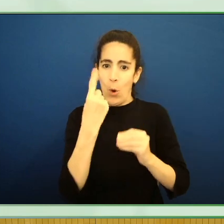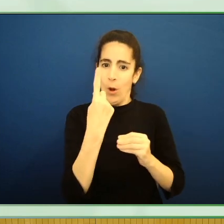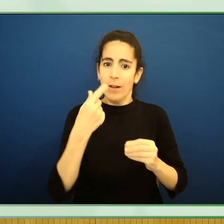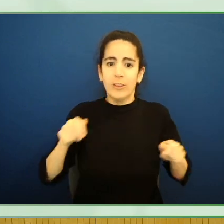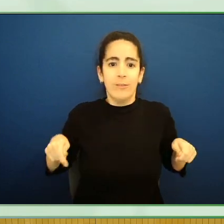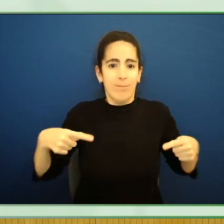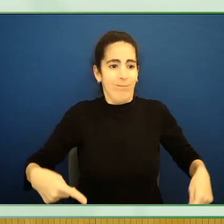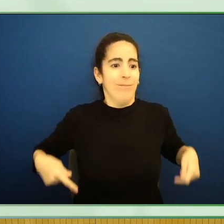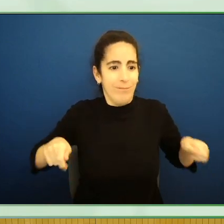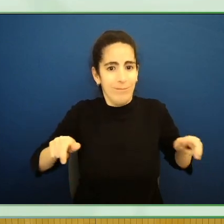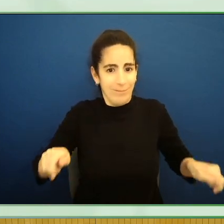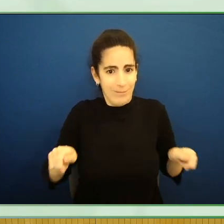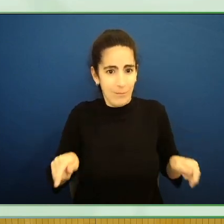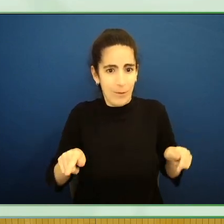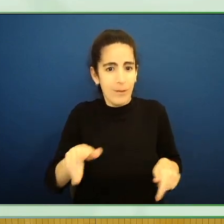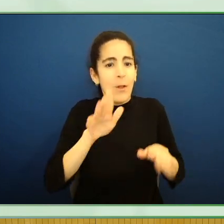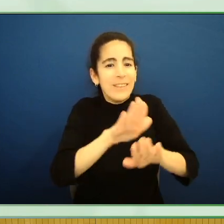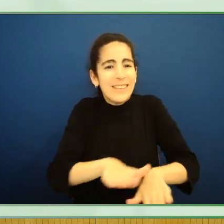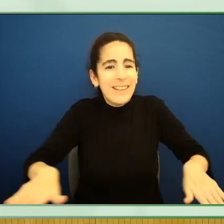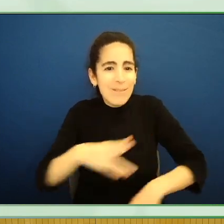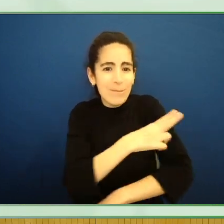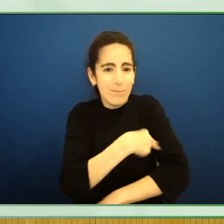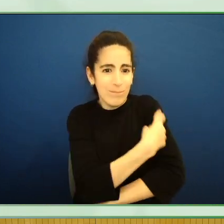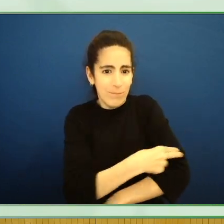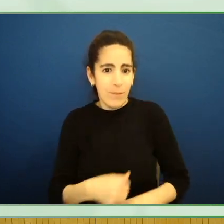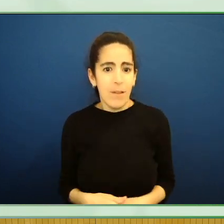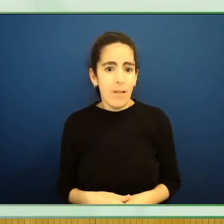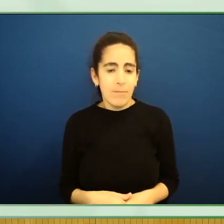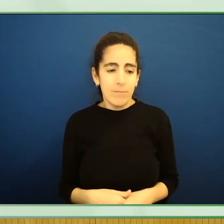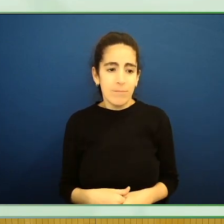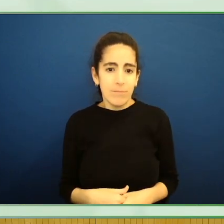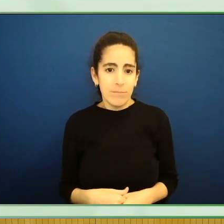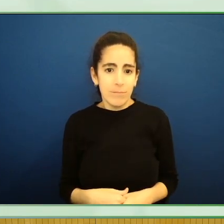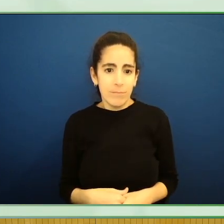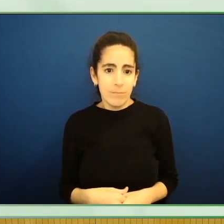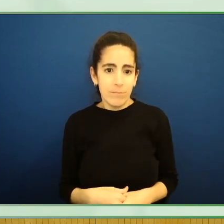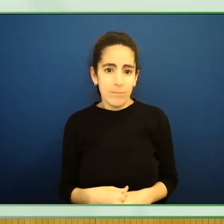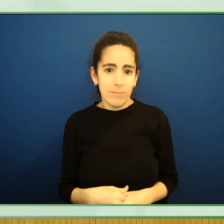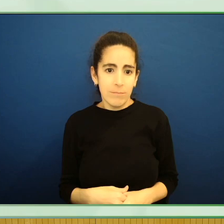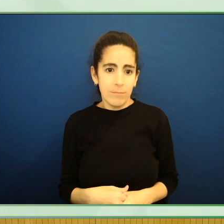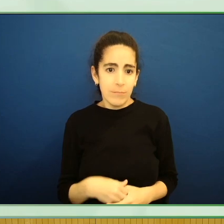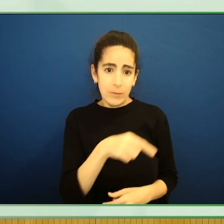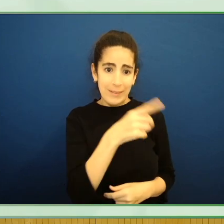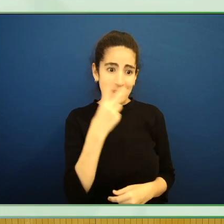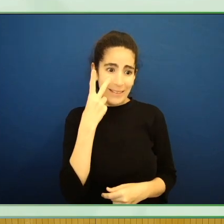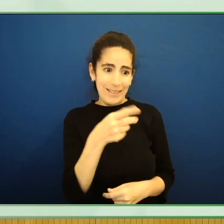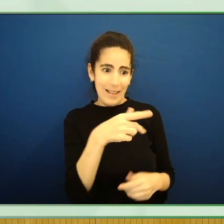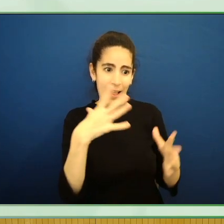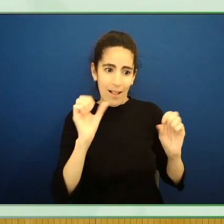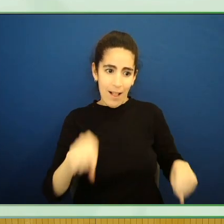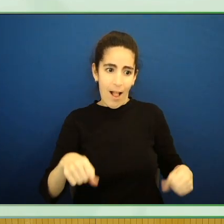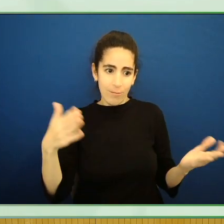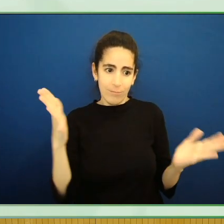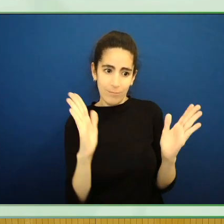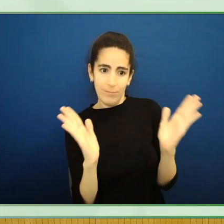has a nice eye line in class. Because it's tilted, it holds his head back. And so there's about 9 million kids in the world that need a